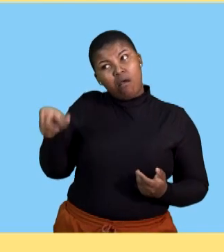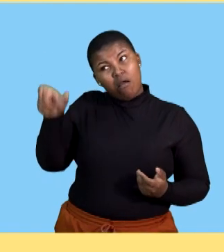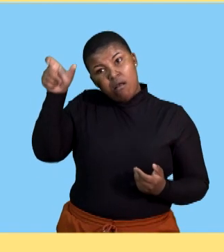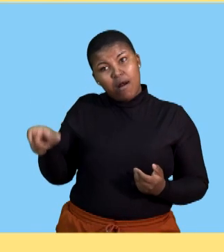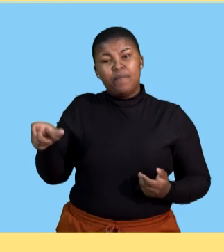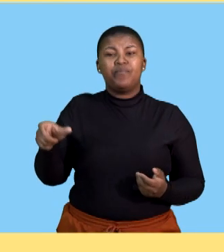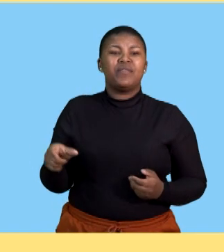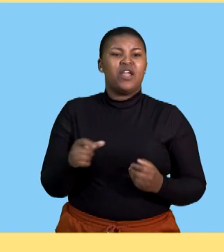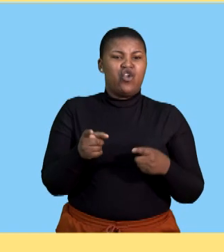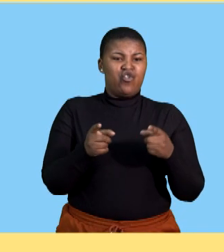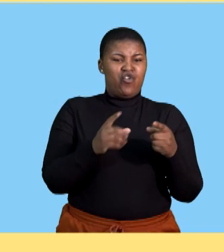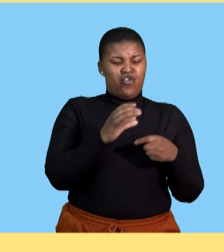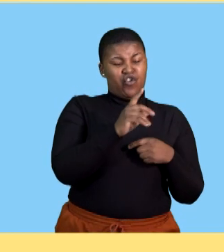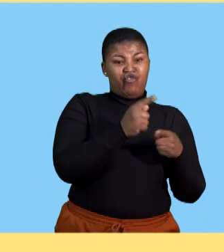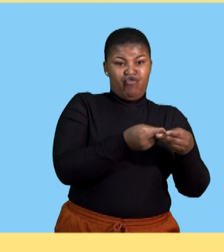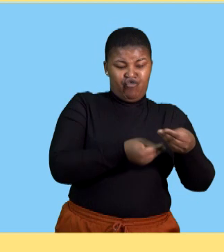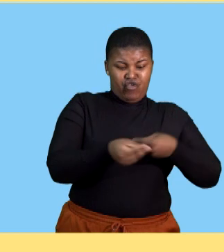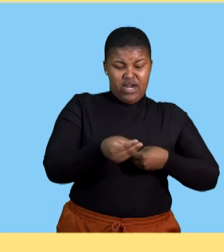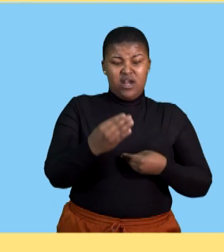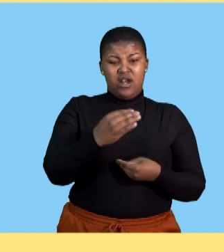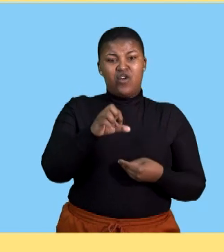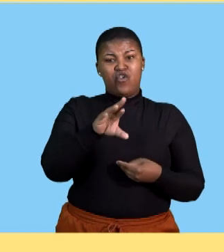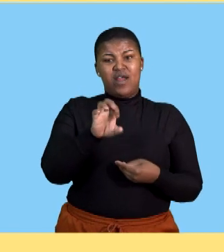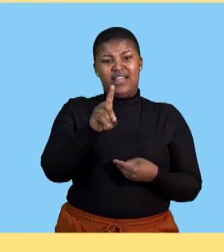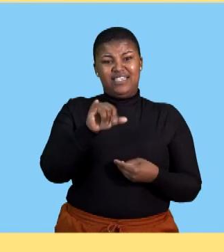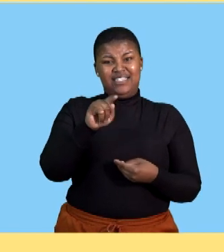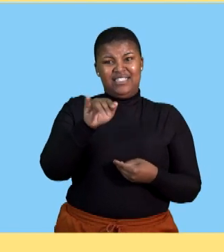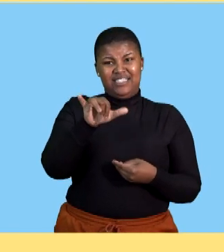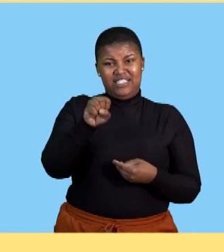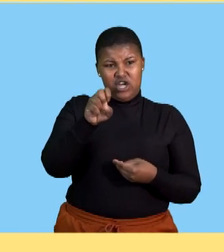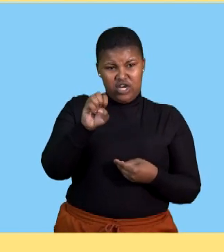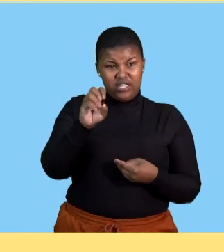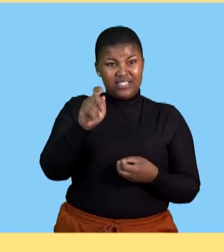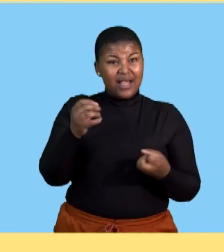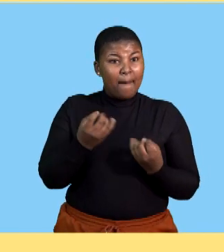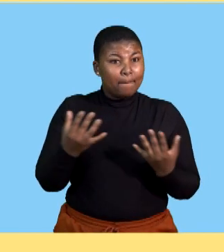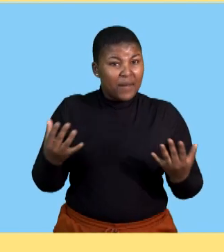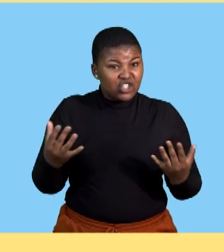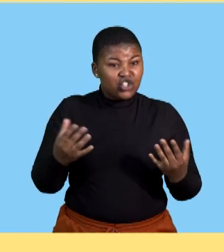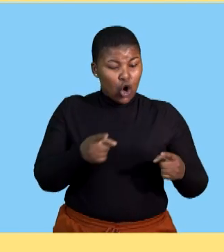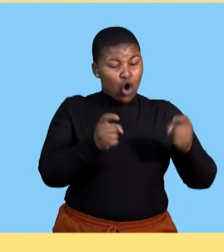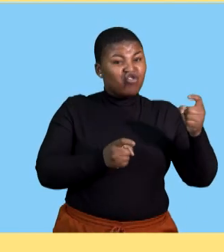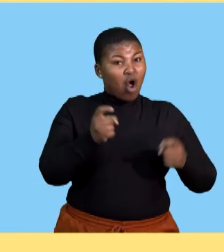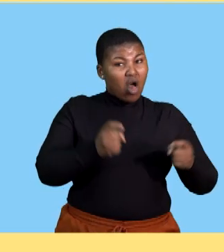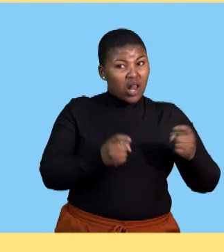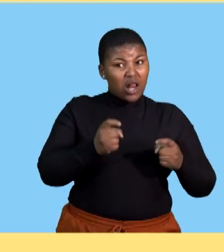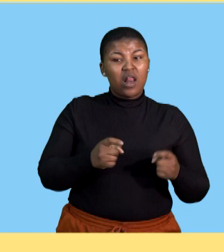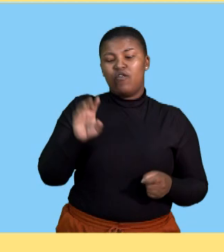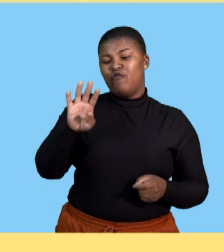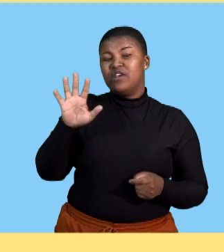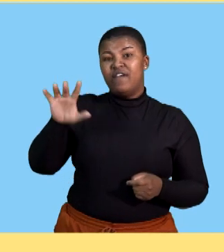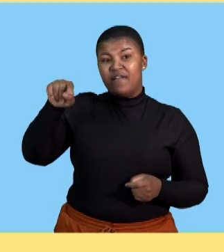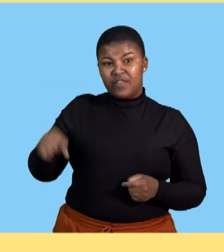control 45,000, which is the same as that one down there. Then additional information number 1 then